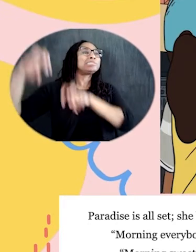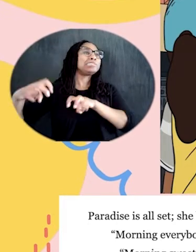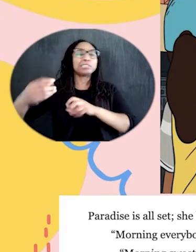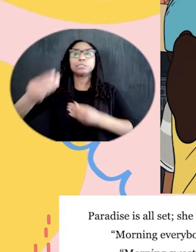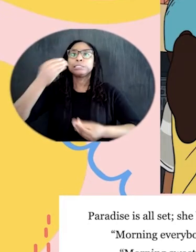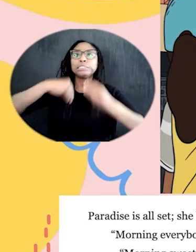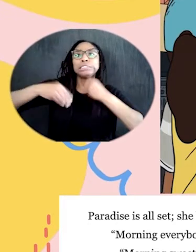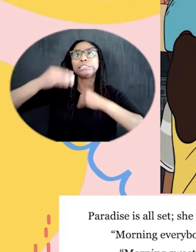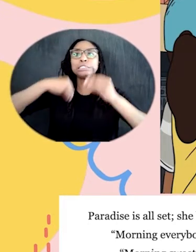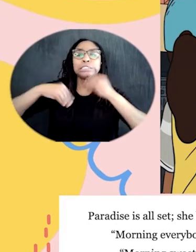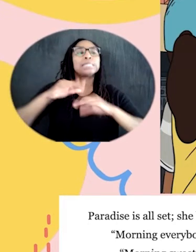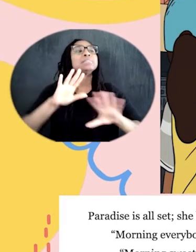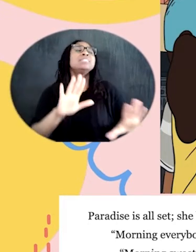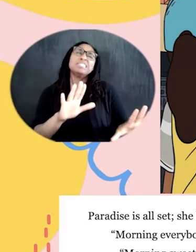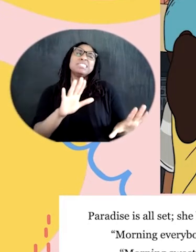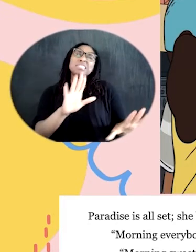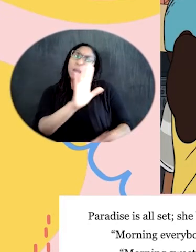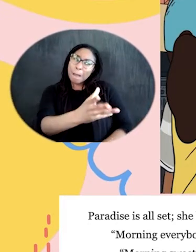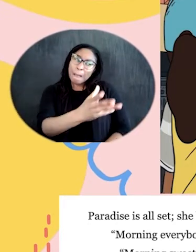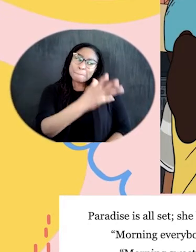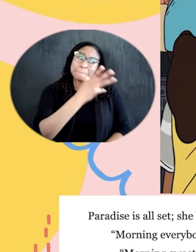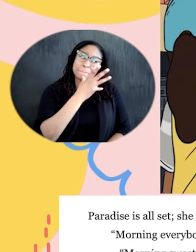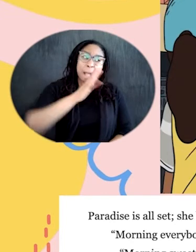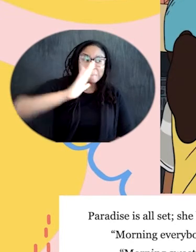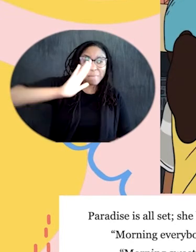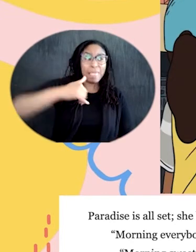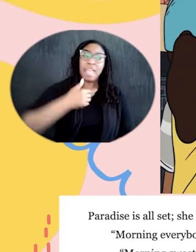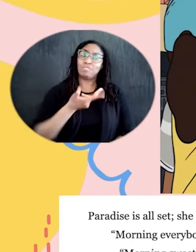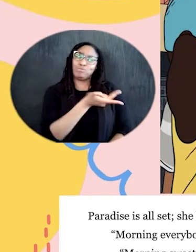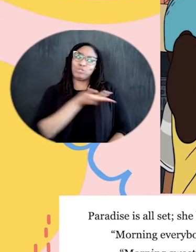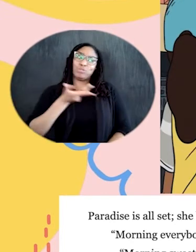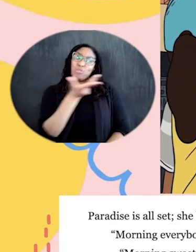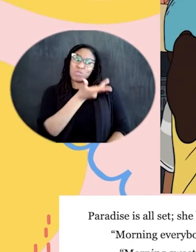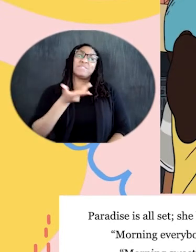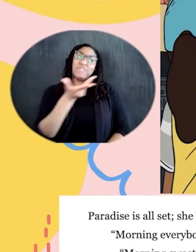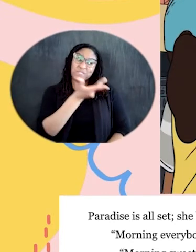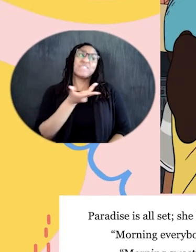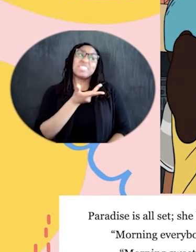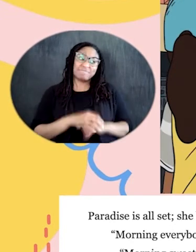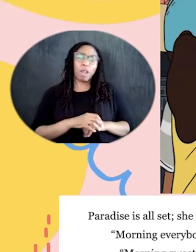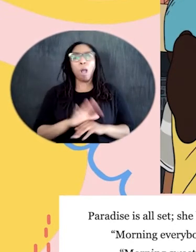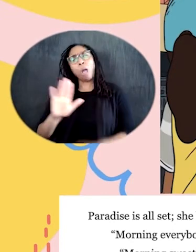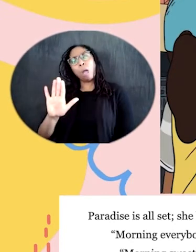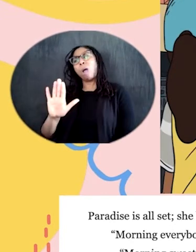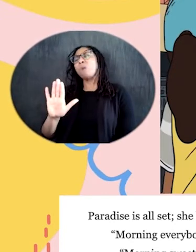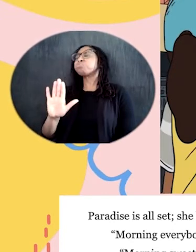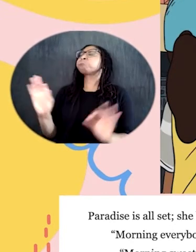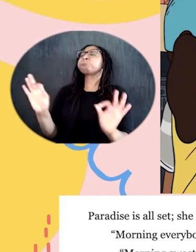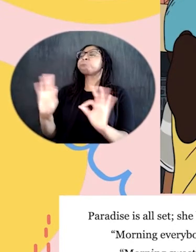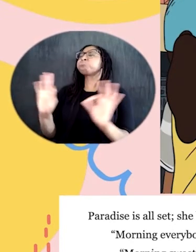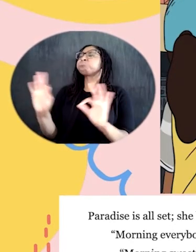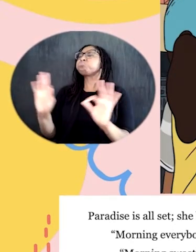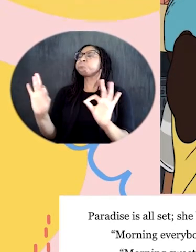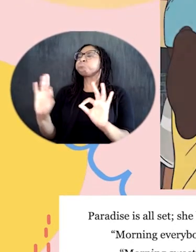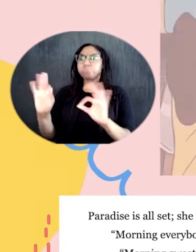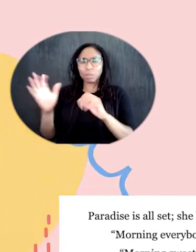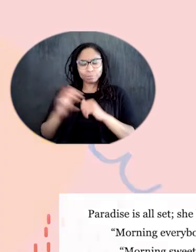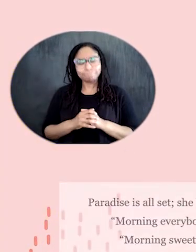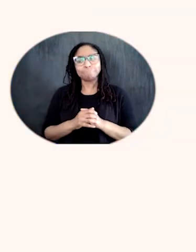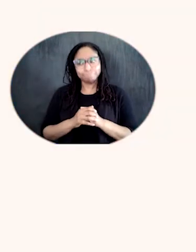sweetie. Your mom is running late, so we are on our own this morning," her dad says. "No problem, Dad," she